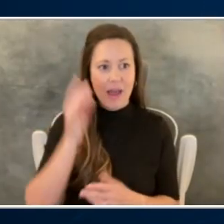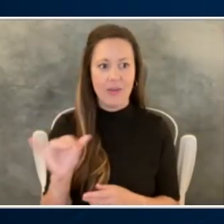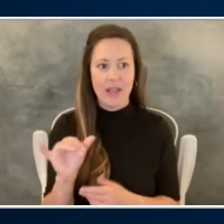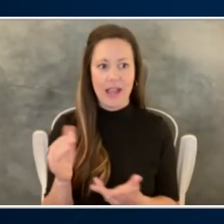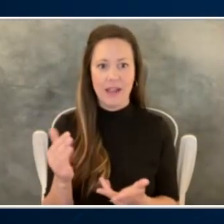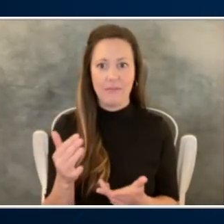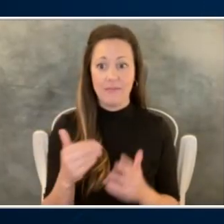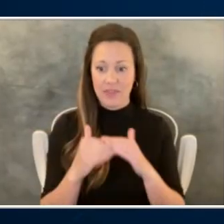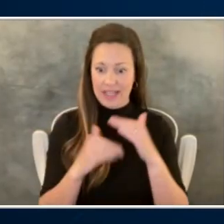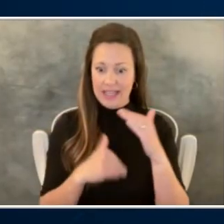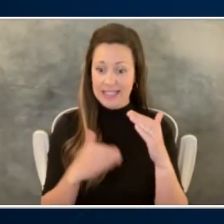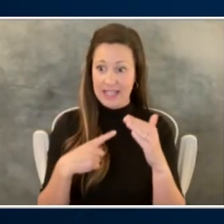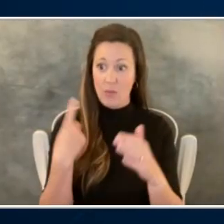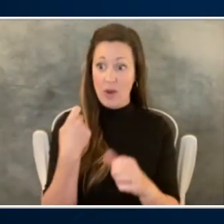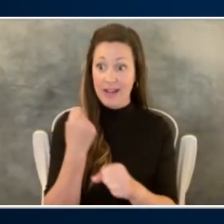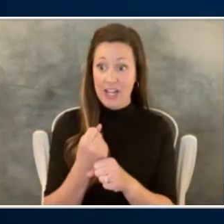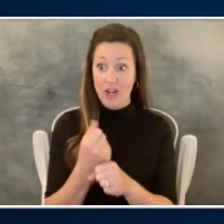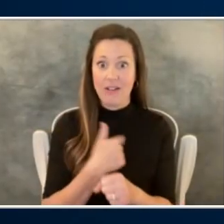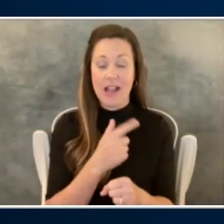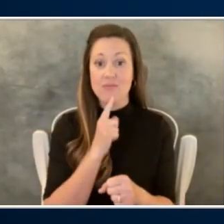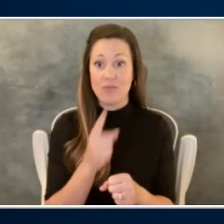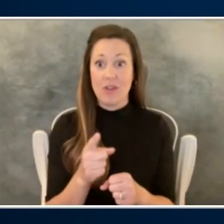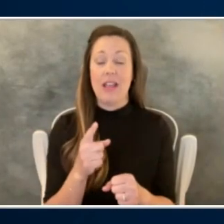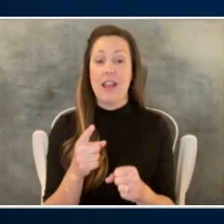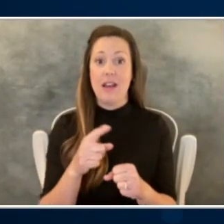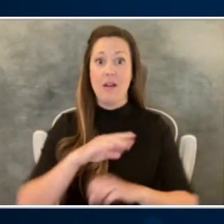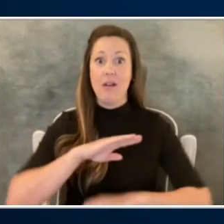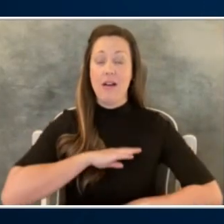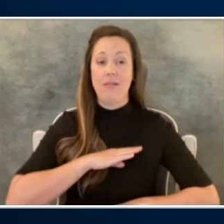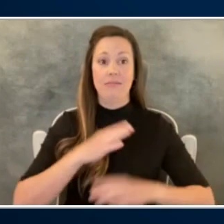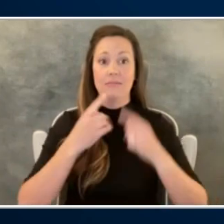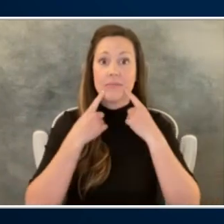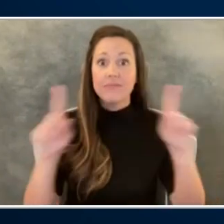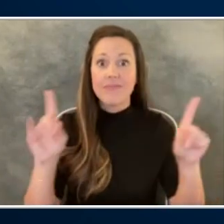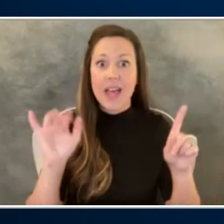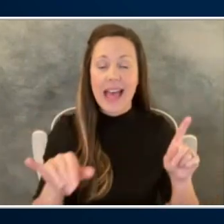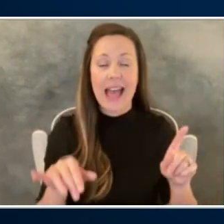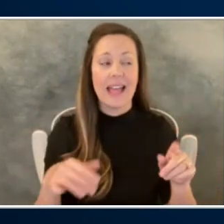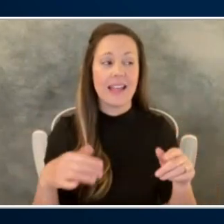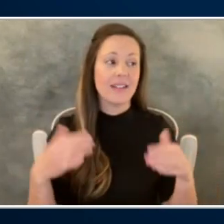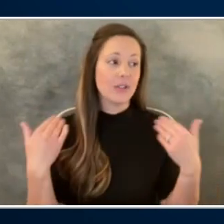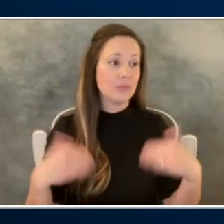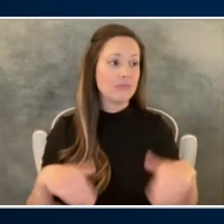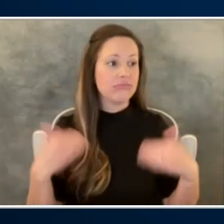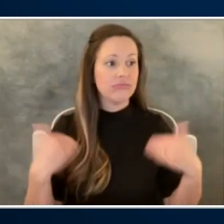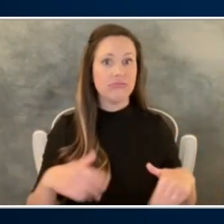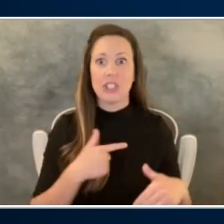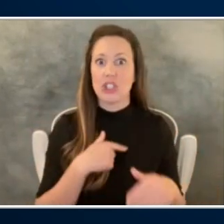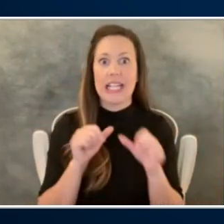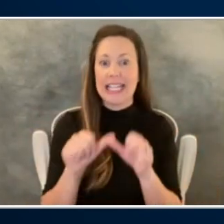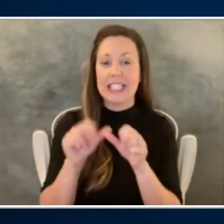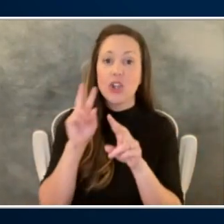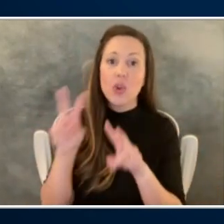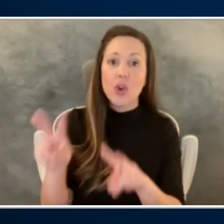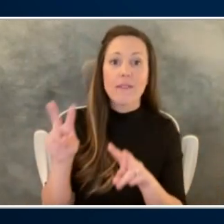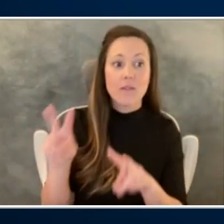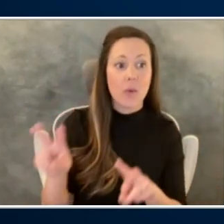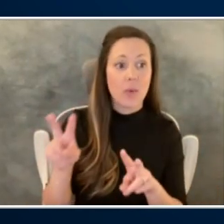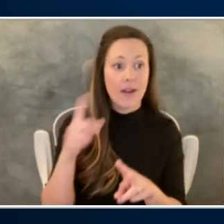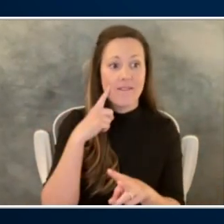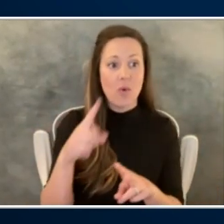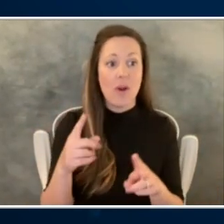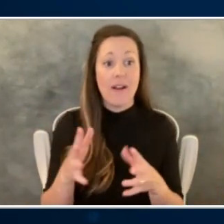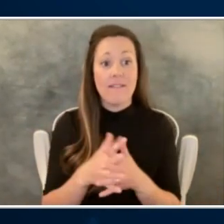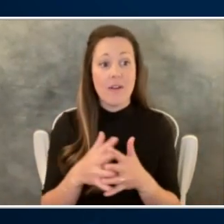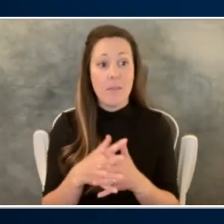I've been able to go that far. Just made me, keep looking forward towards football. And